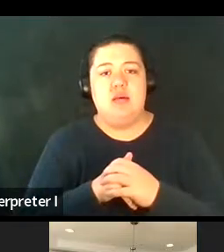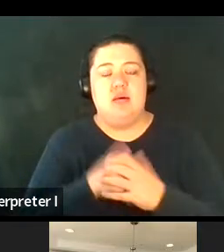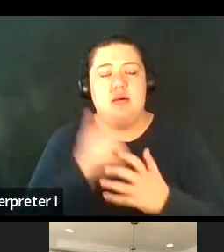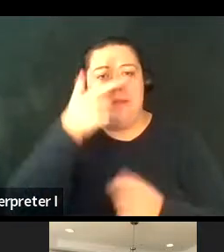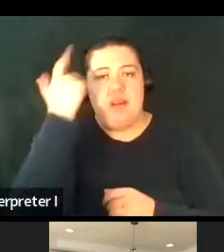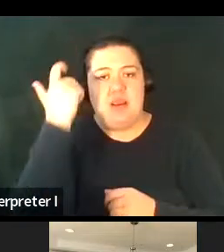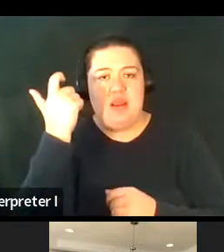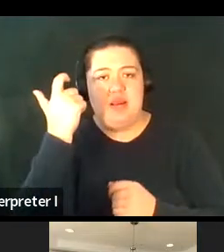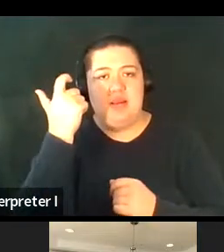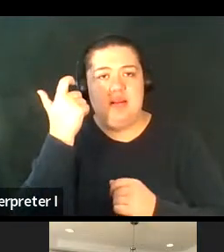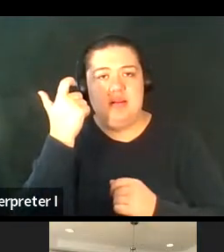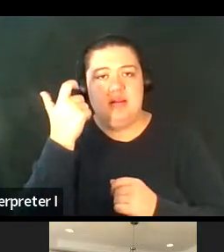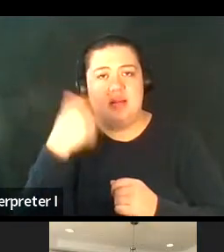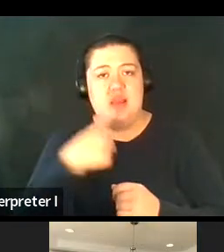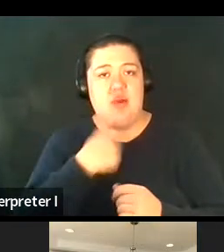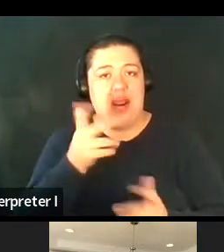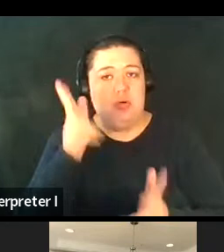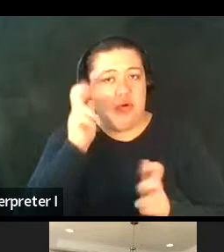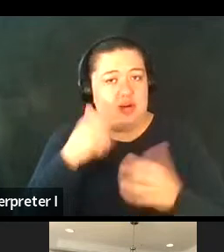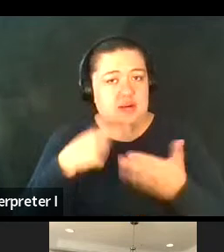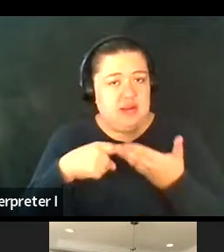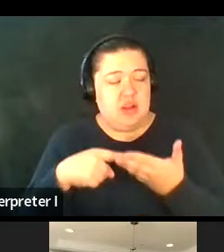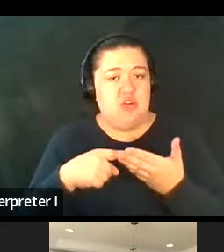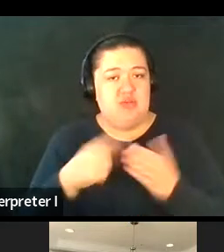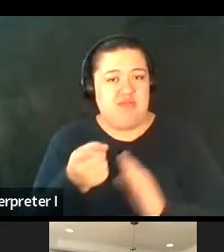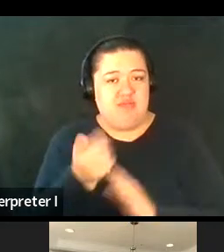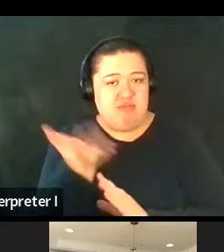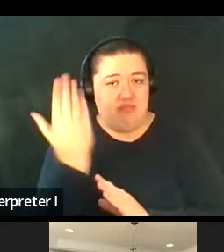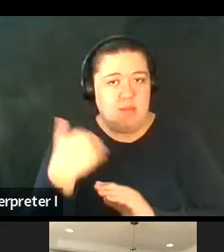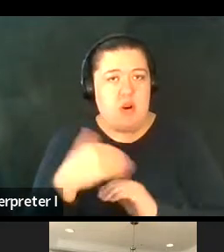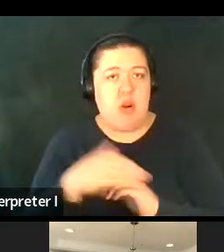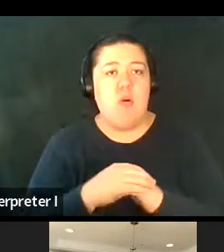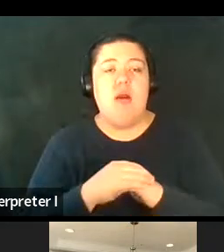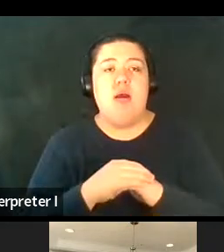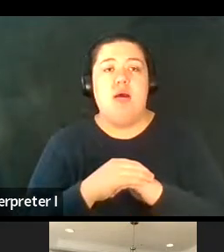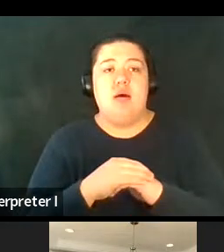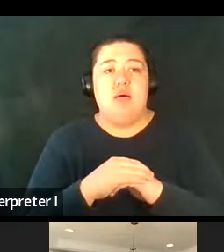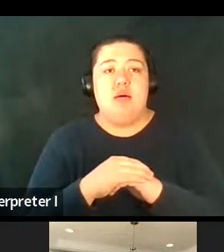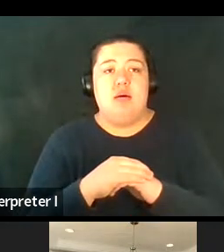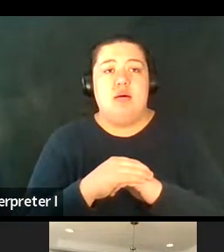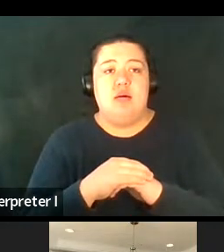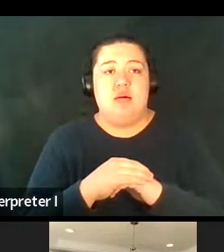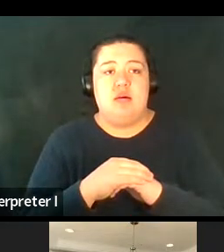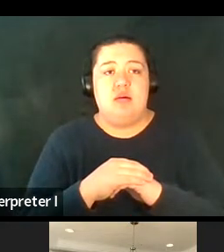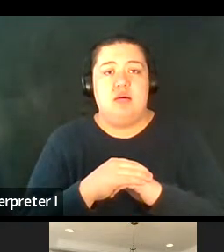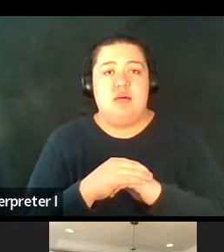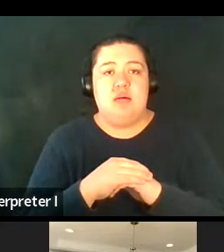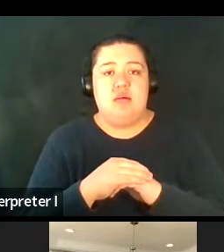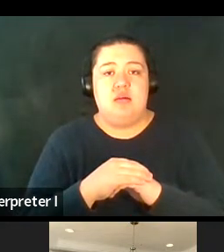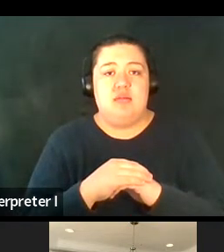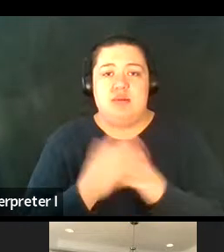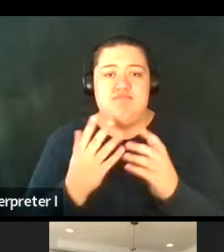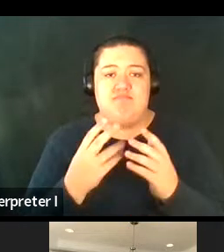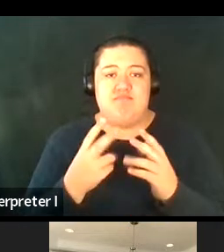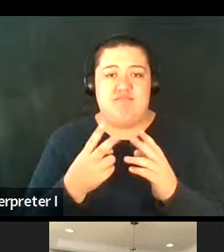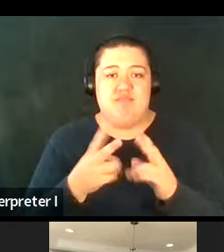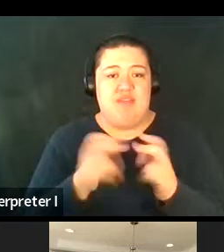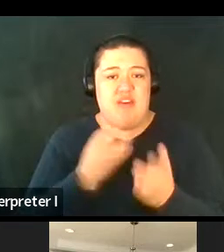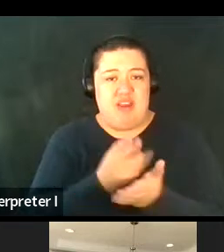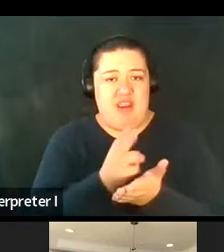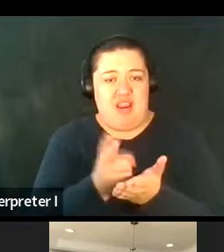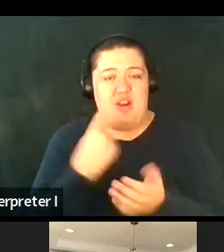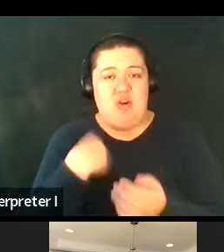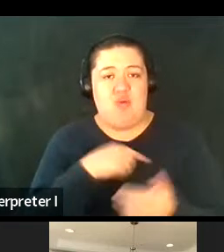Because what I heard in the discussion just a moment ago was, I mean, let's just be very honest. We've got